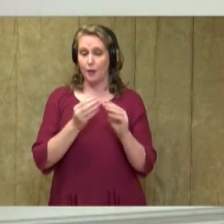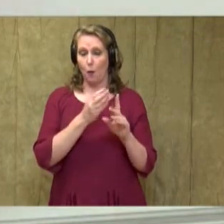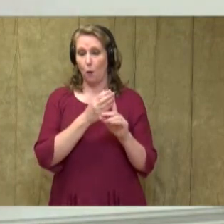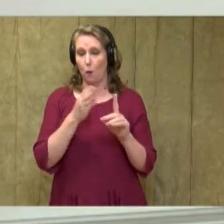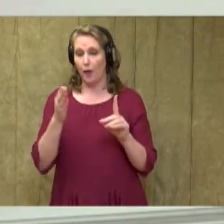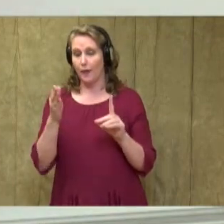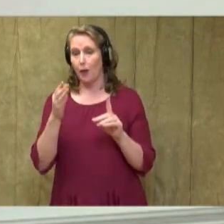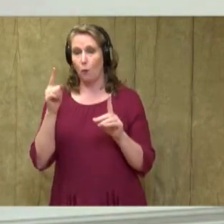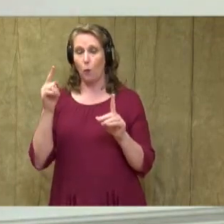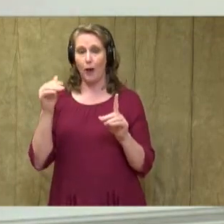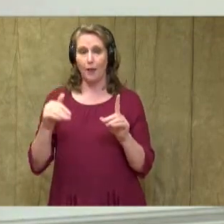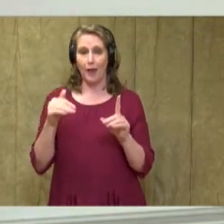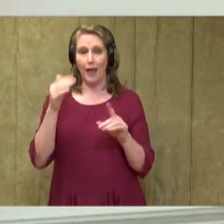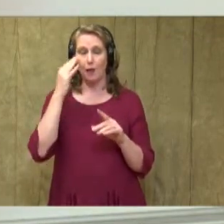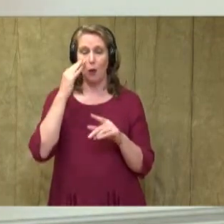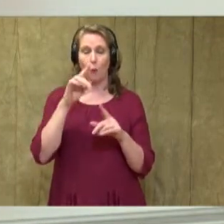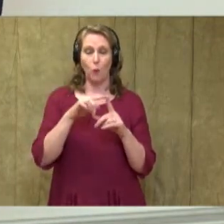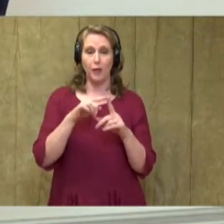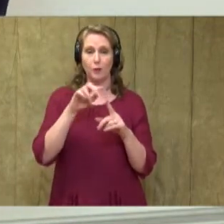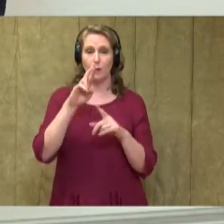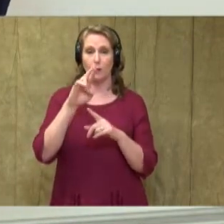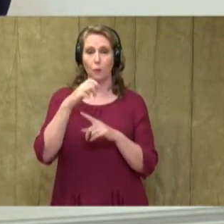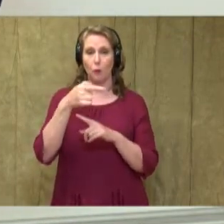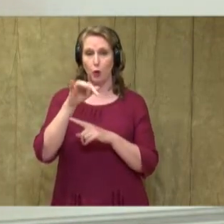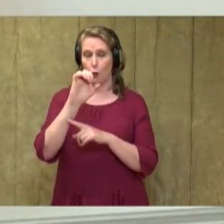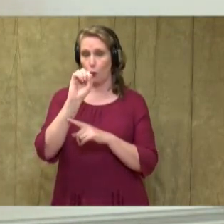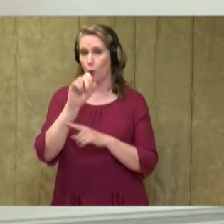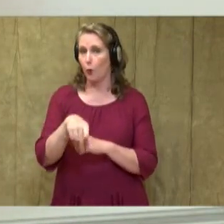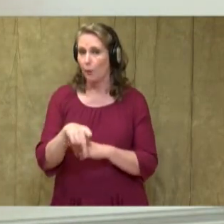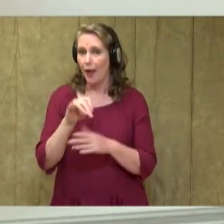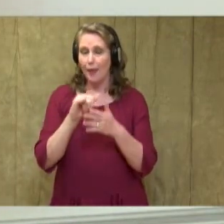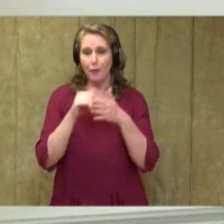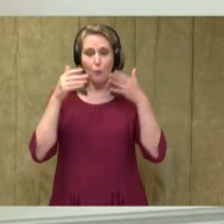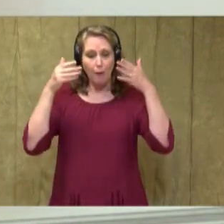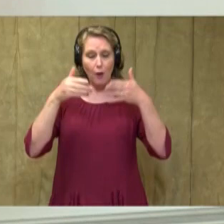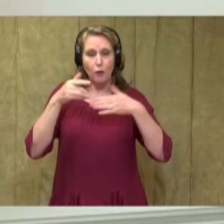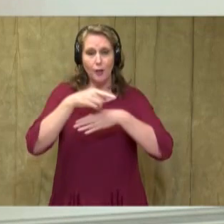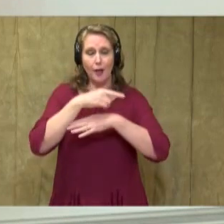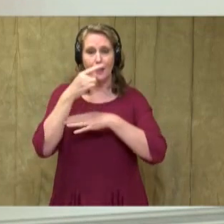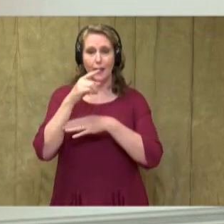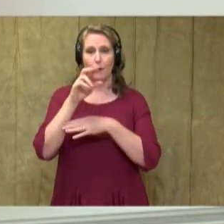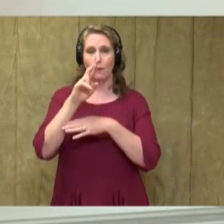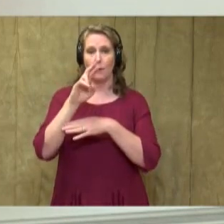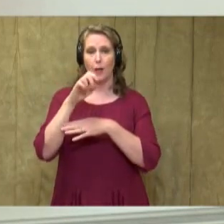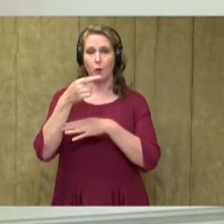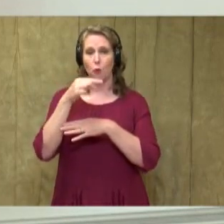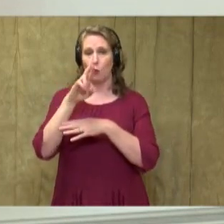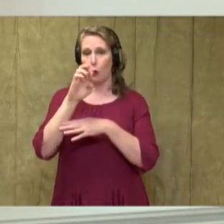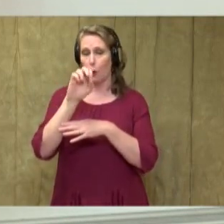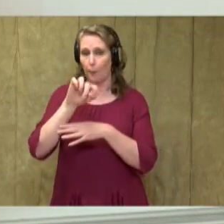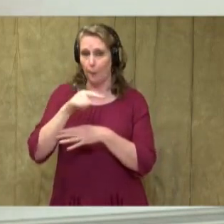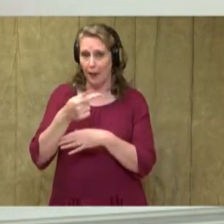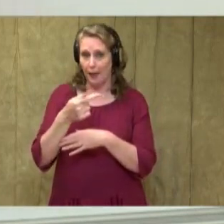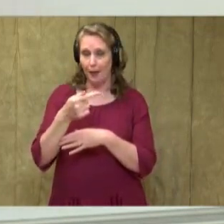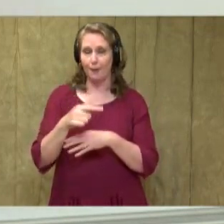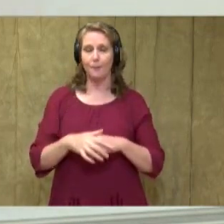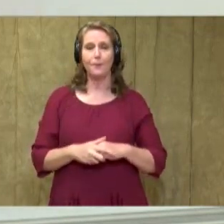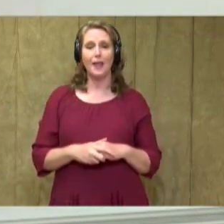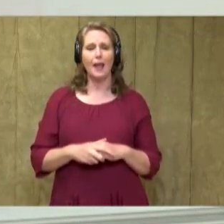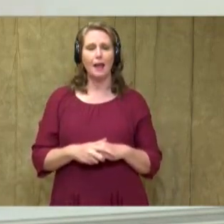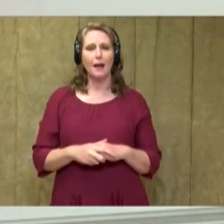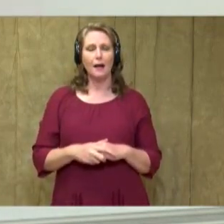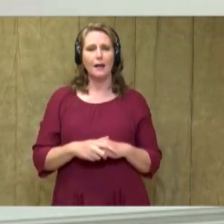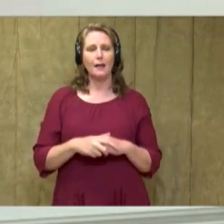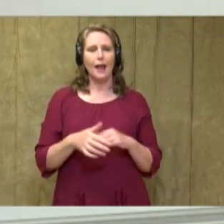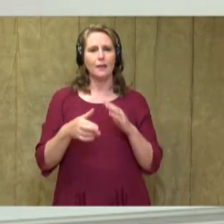and know when to regroup. That's the part that we're going to work on today, that regrouping part. So